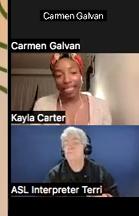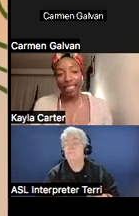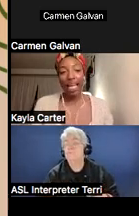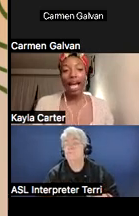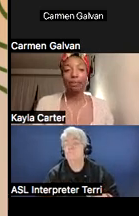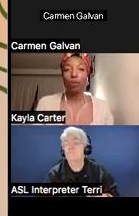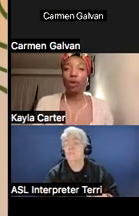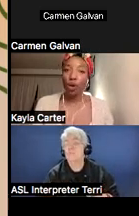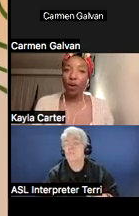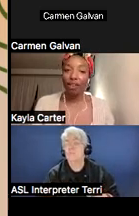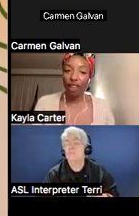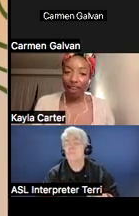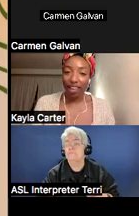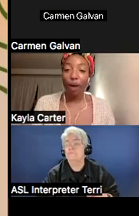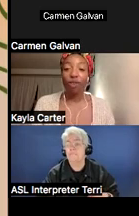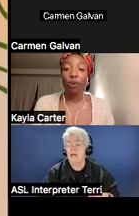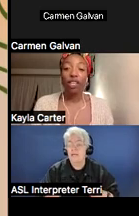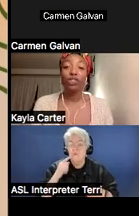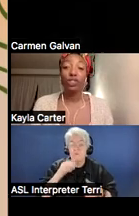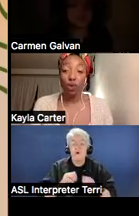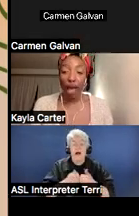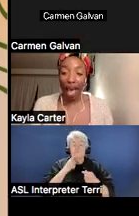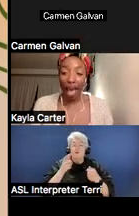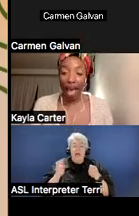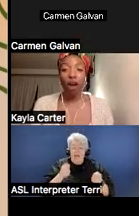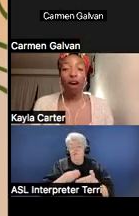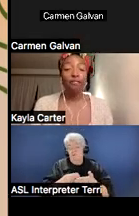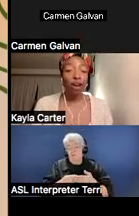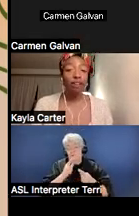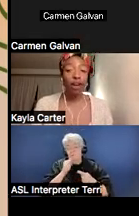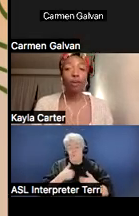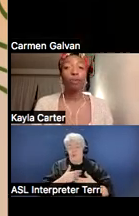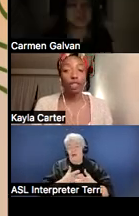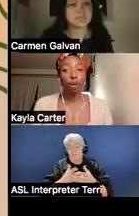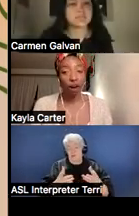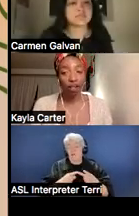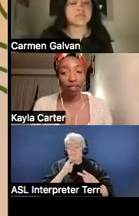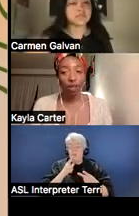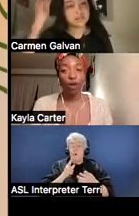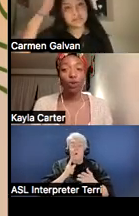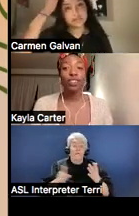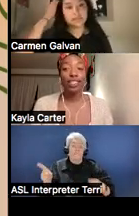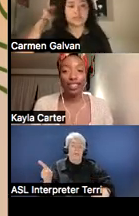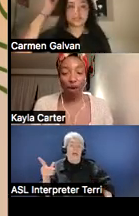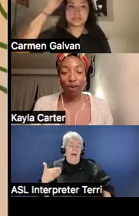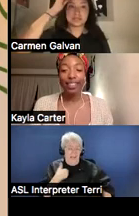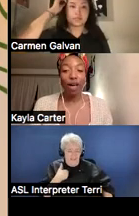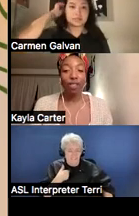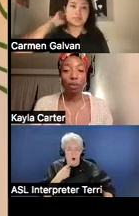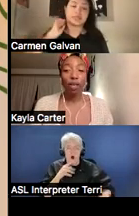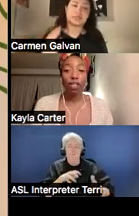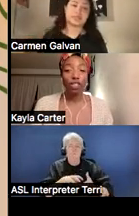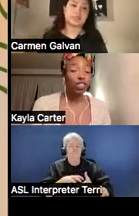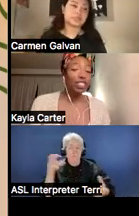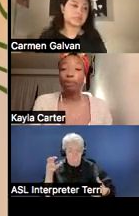money when you don't have a lot of it. However, what they do have are very, very rich parents who will sit down and tell